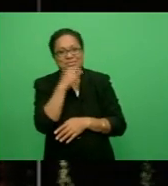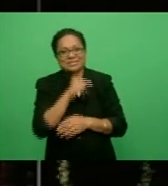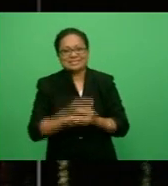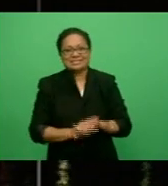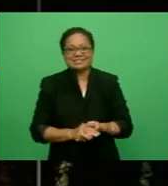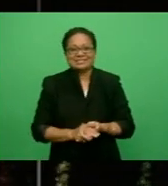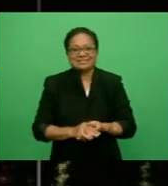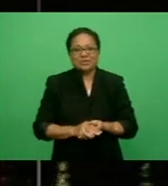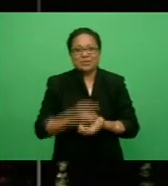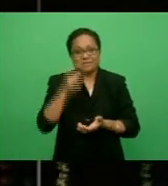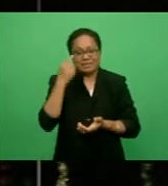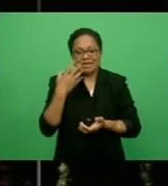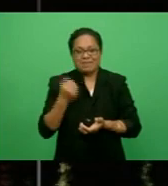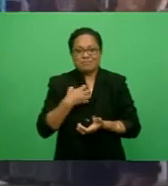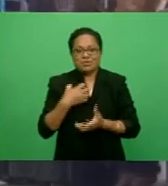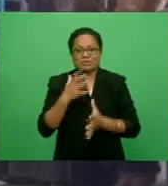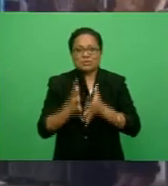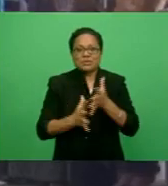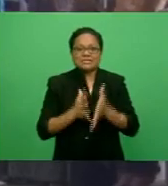Naikaso has more.